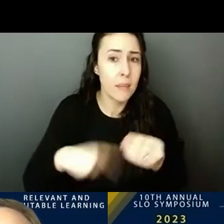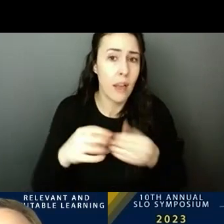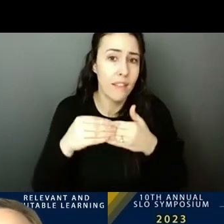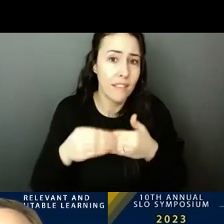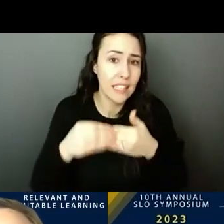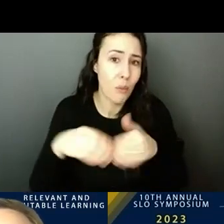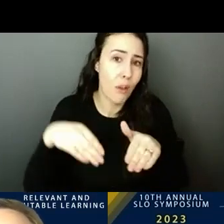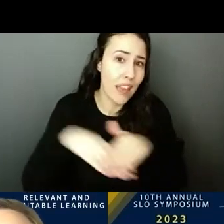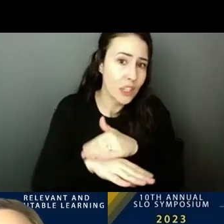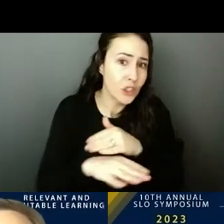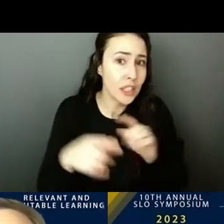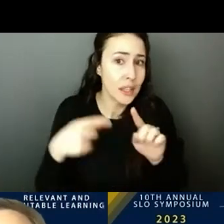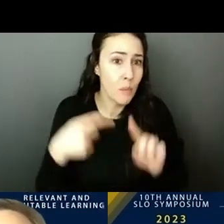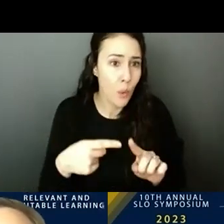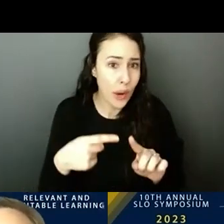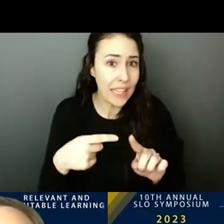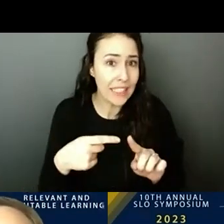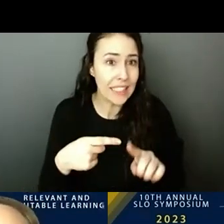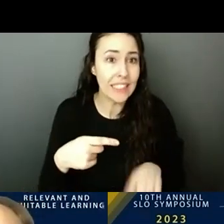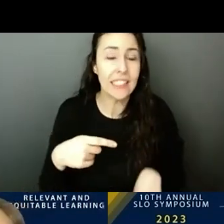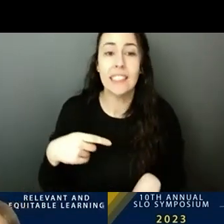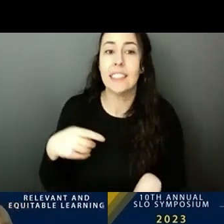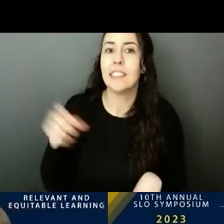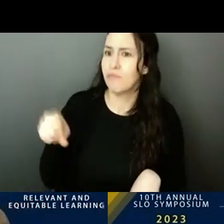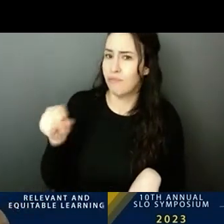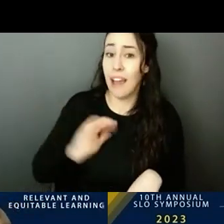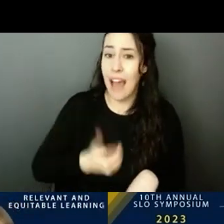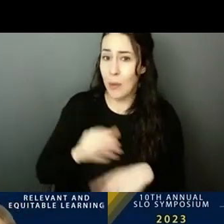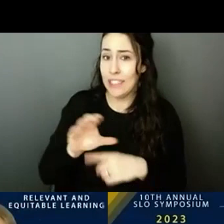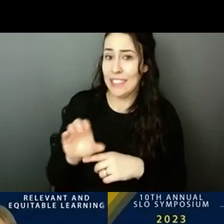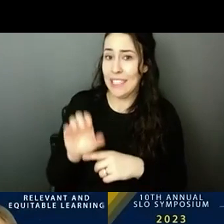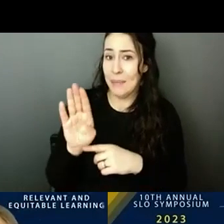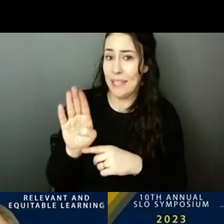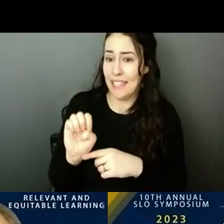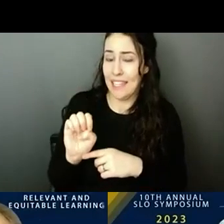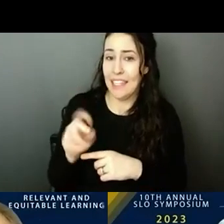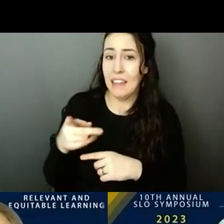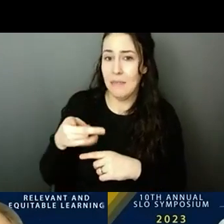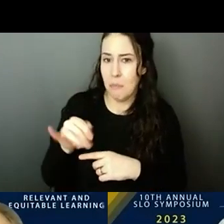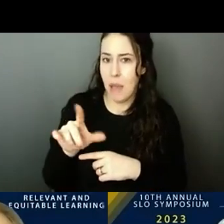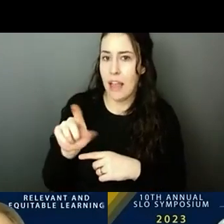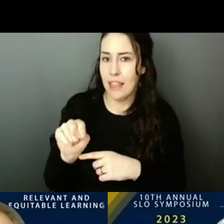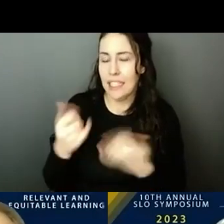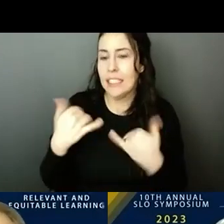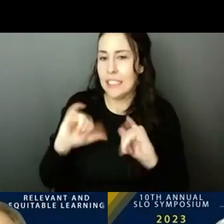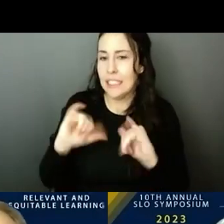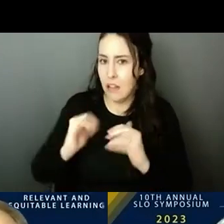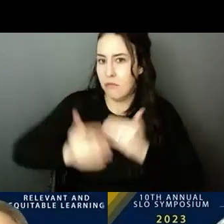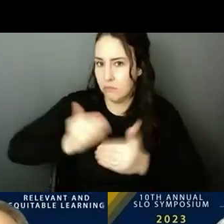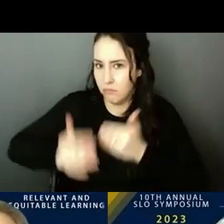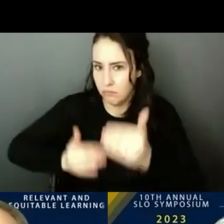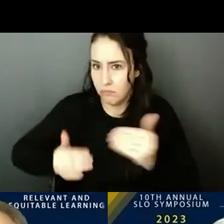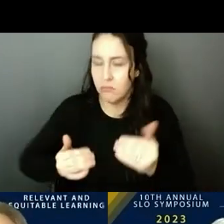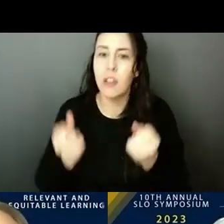system? Yes, there is. So our CBE pilot is still underway. It is a multi-year